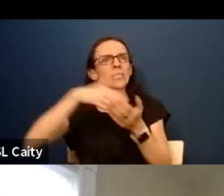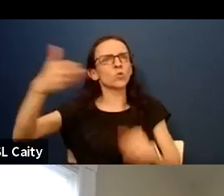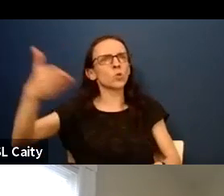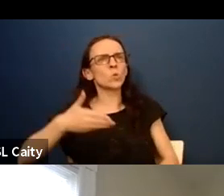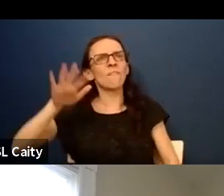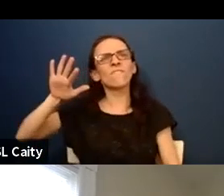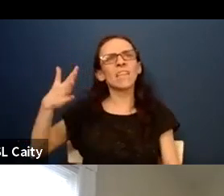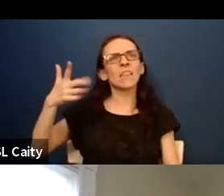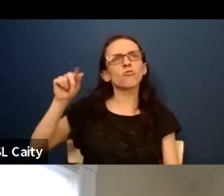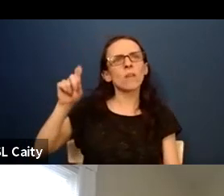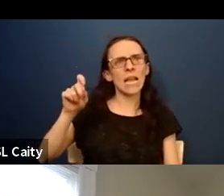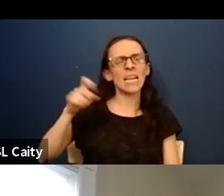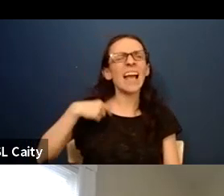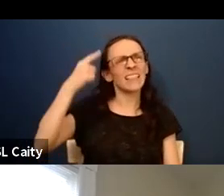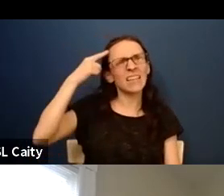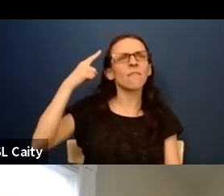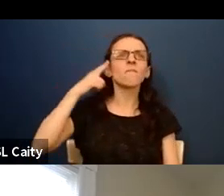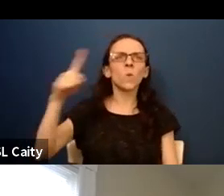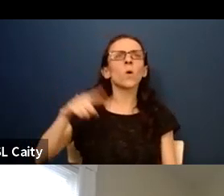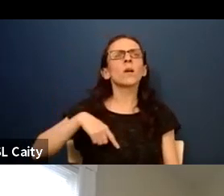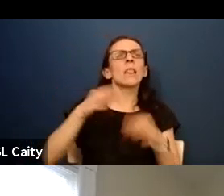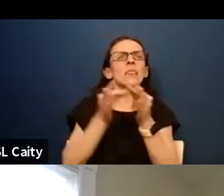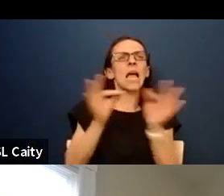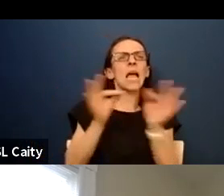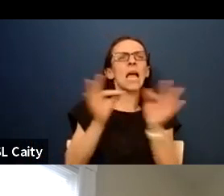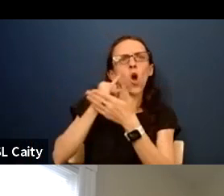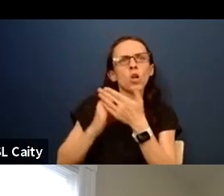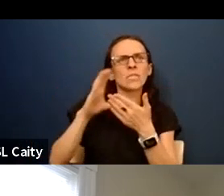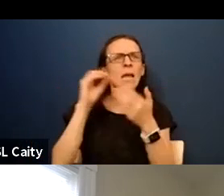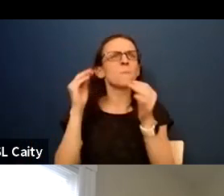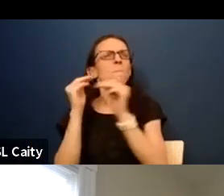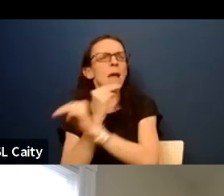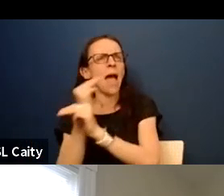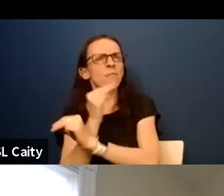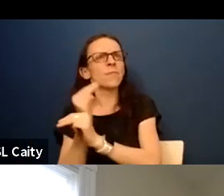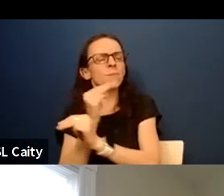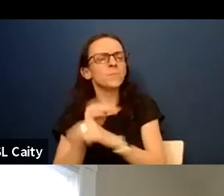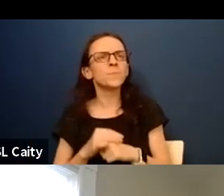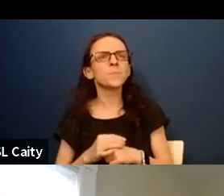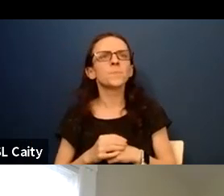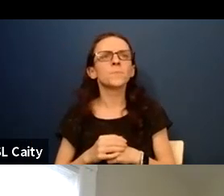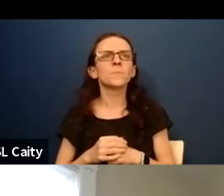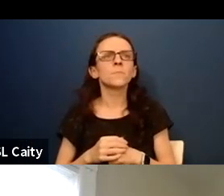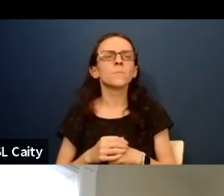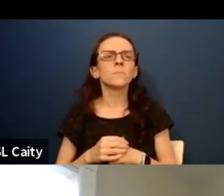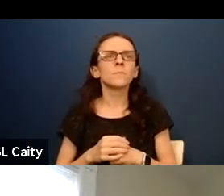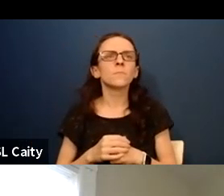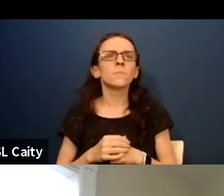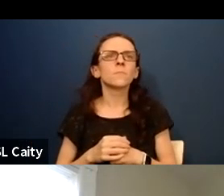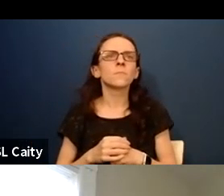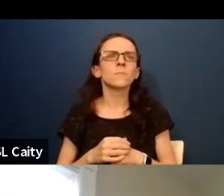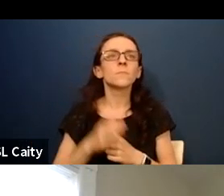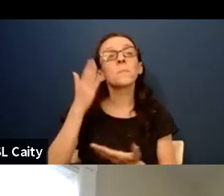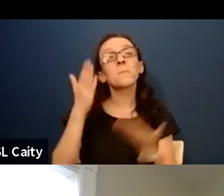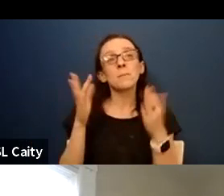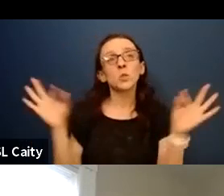English language arts and math. It may be helpful to really